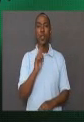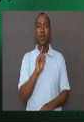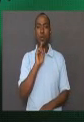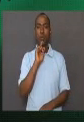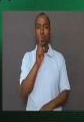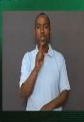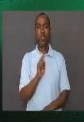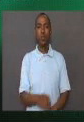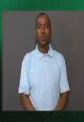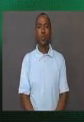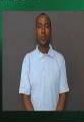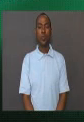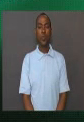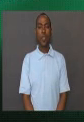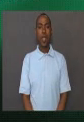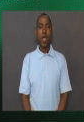true.